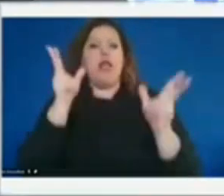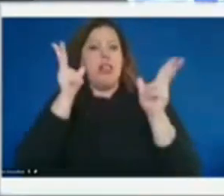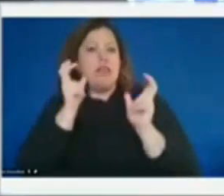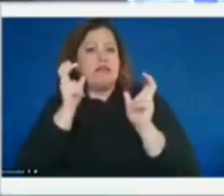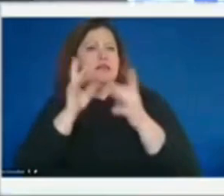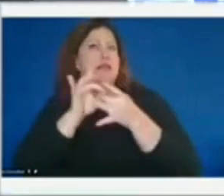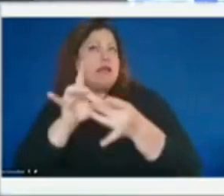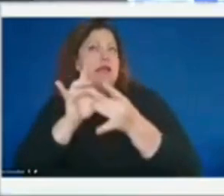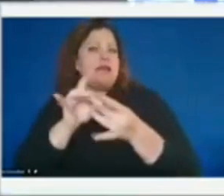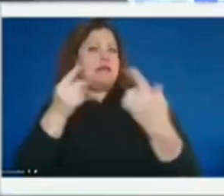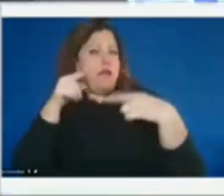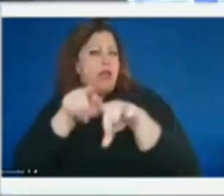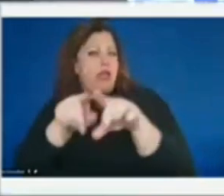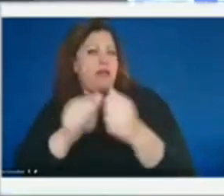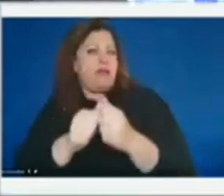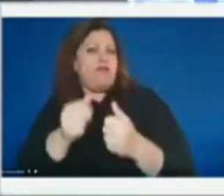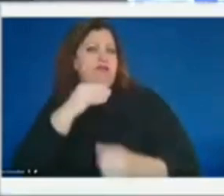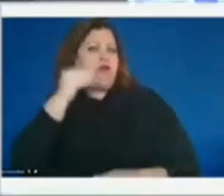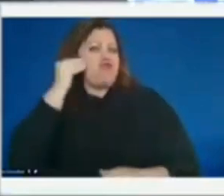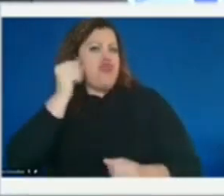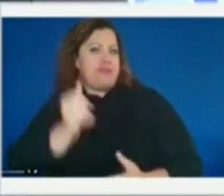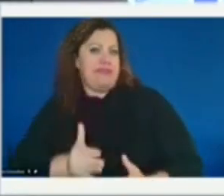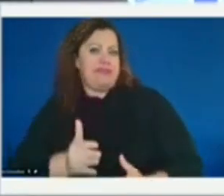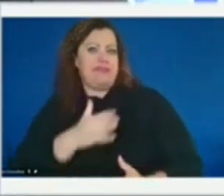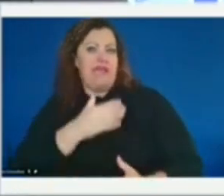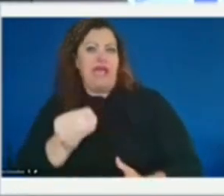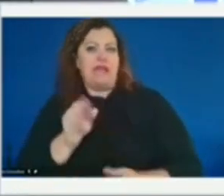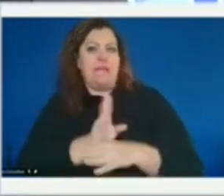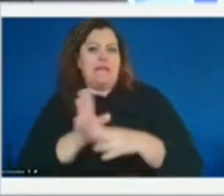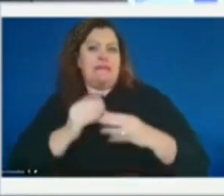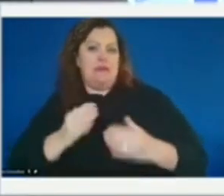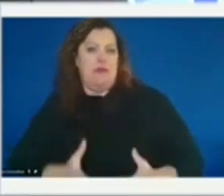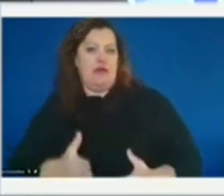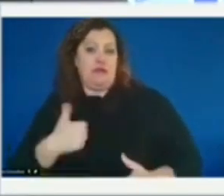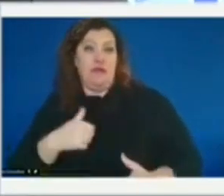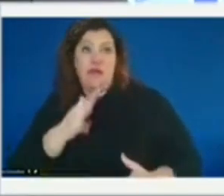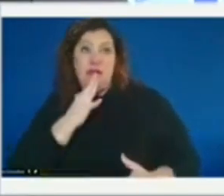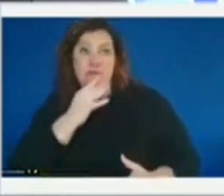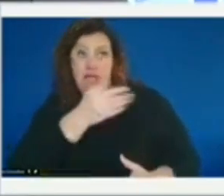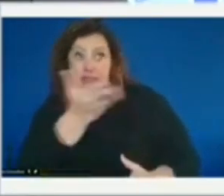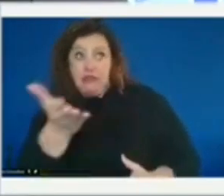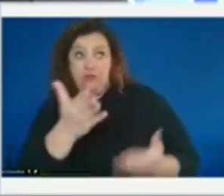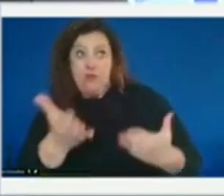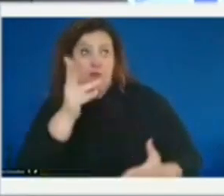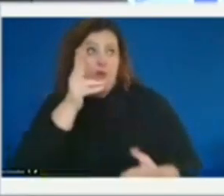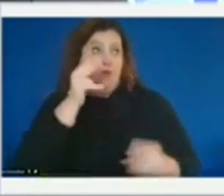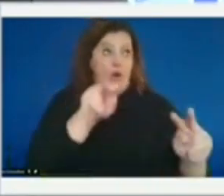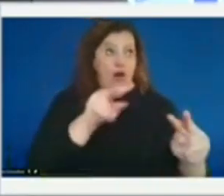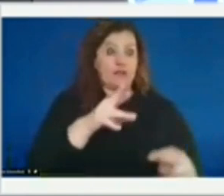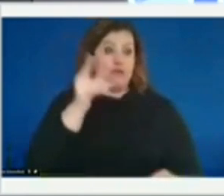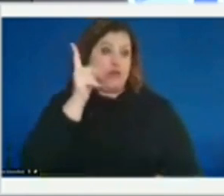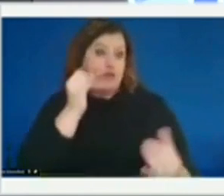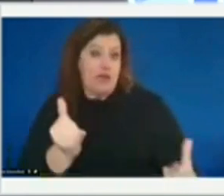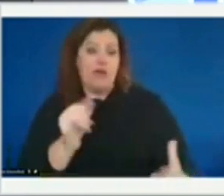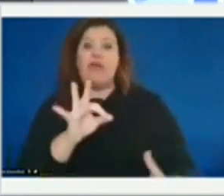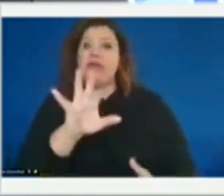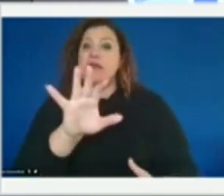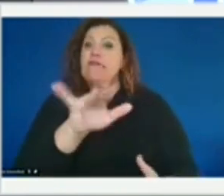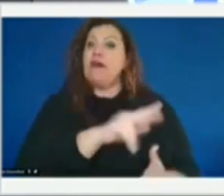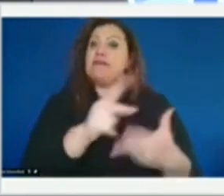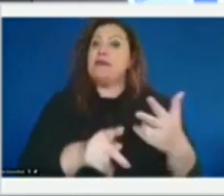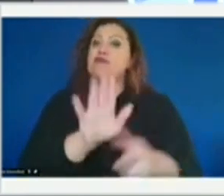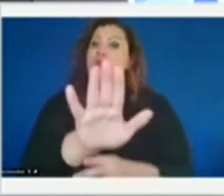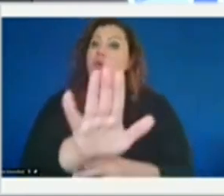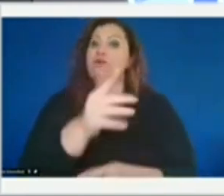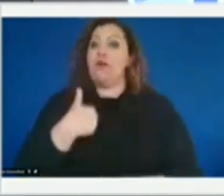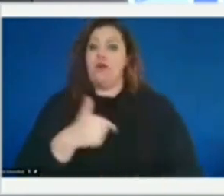residents and business owners in this area. As I'm talking to you who may be watching or hearing this, if it's a priority to you, it's a priority to